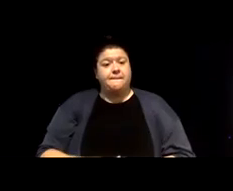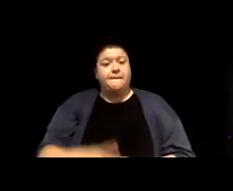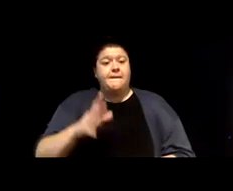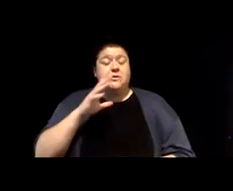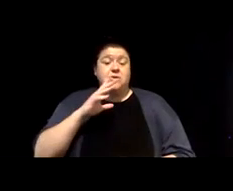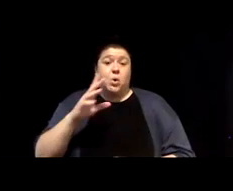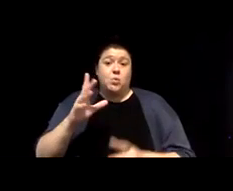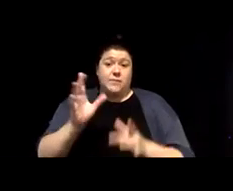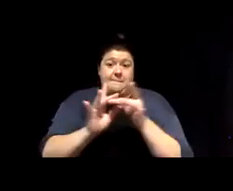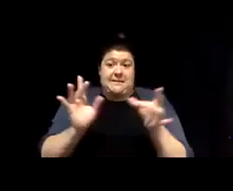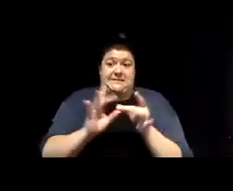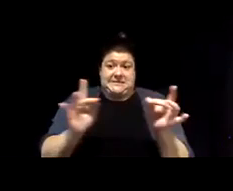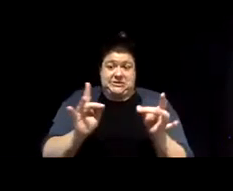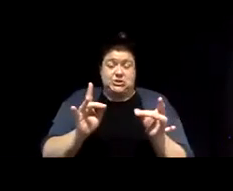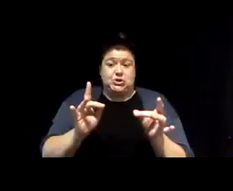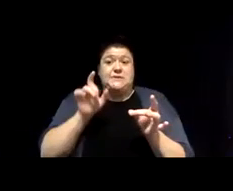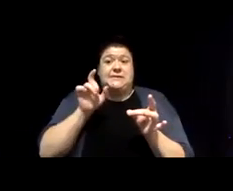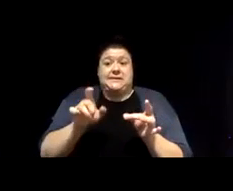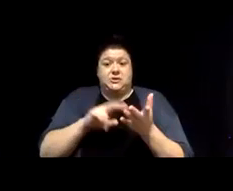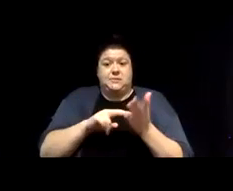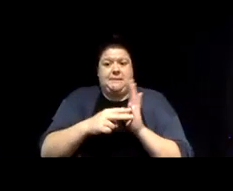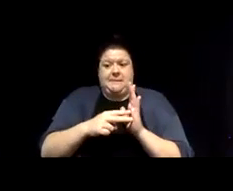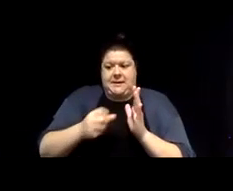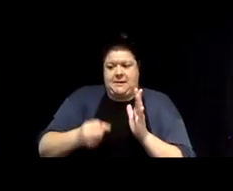conveying that message.